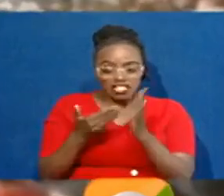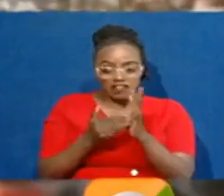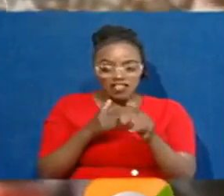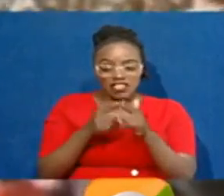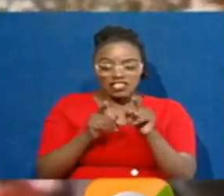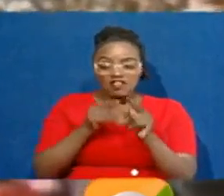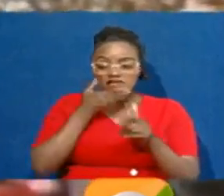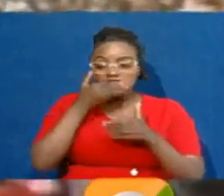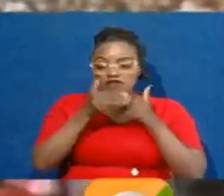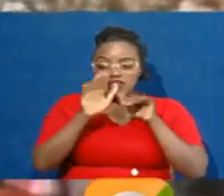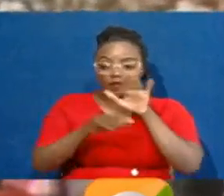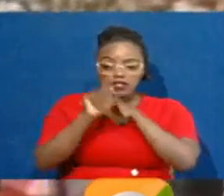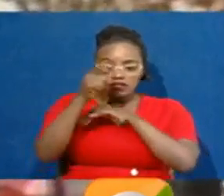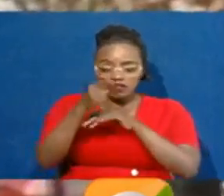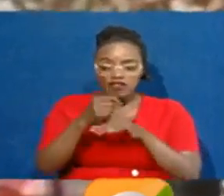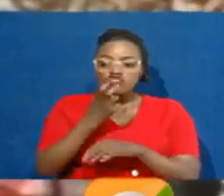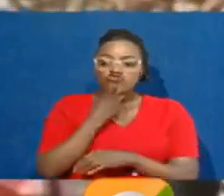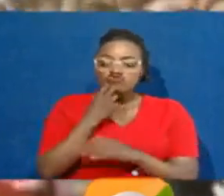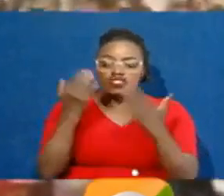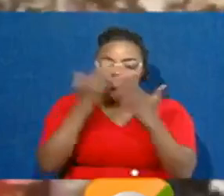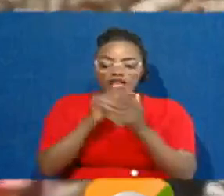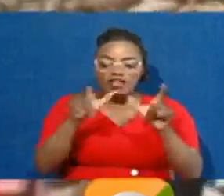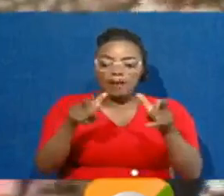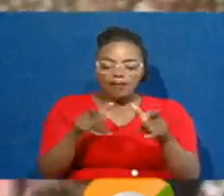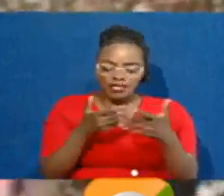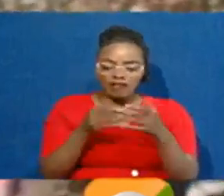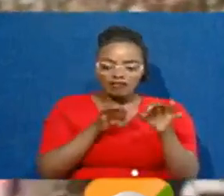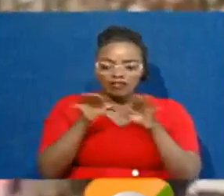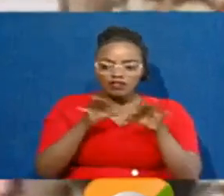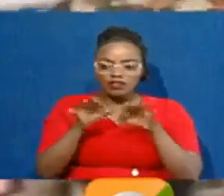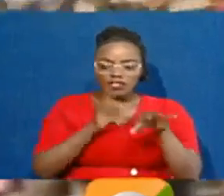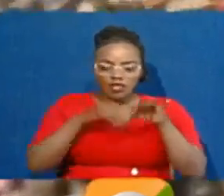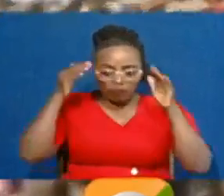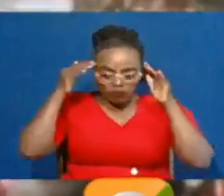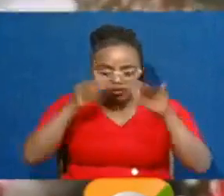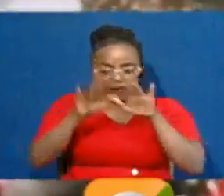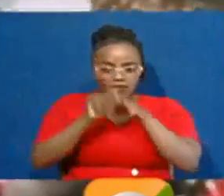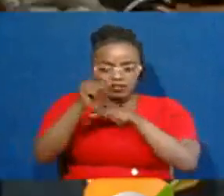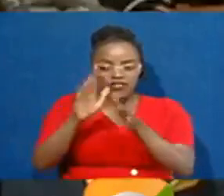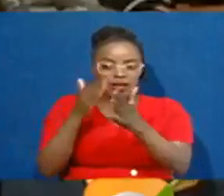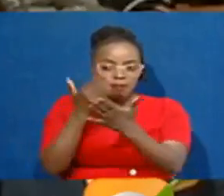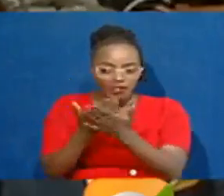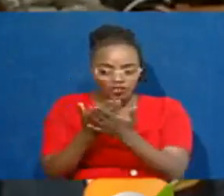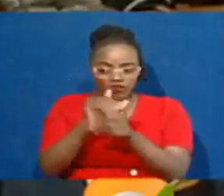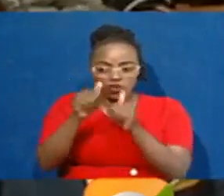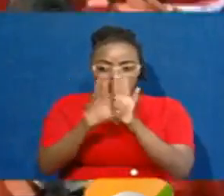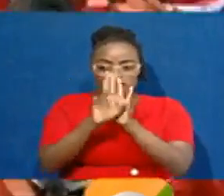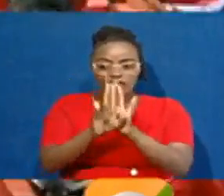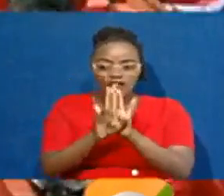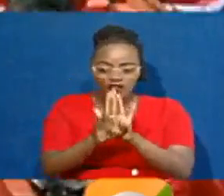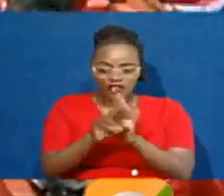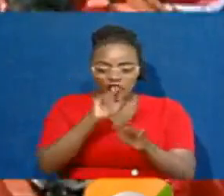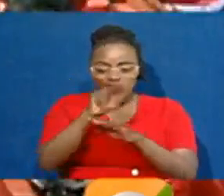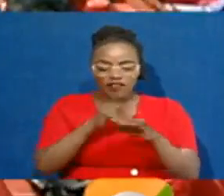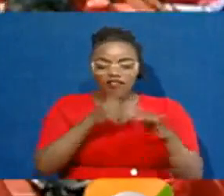be responding to the Deputy President's Tuesday night media briefing, as he tore into the DP's submissions that referred to the House